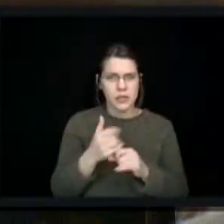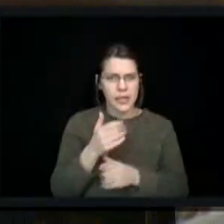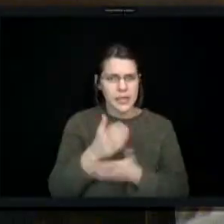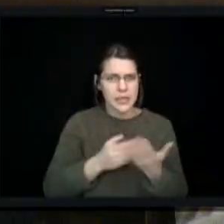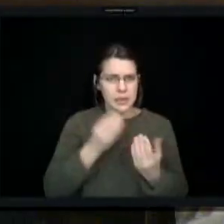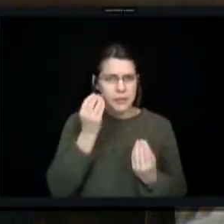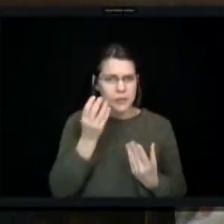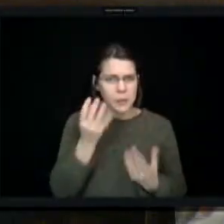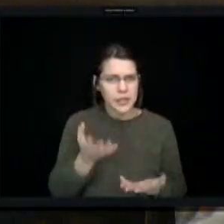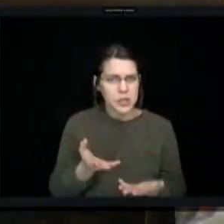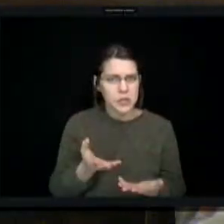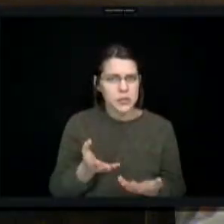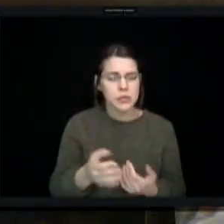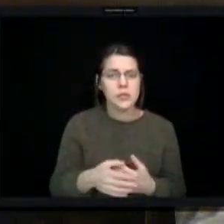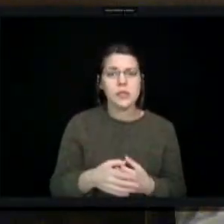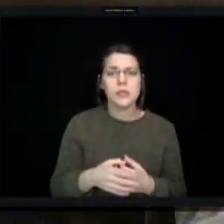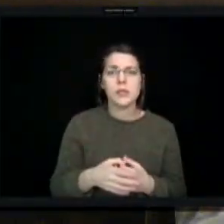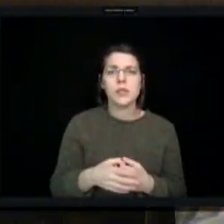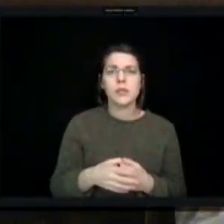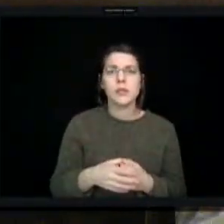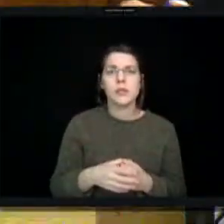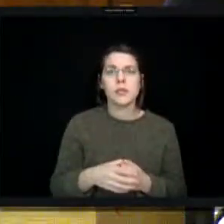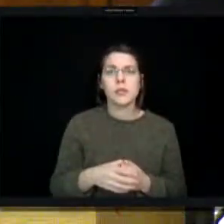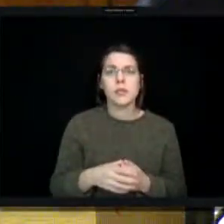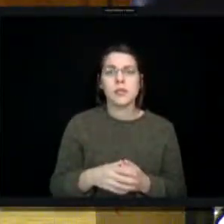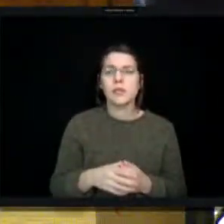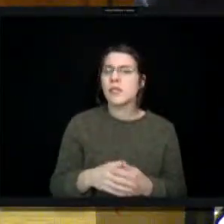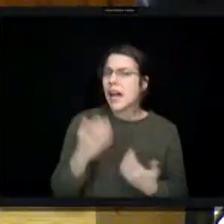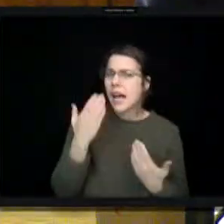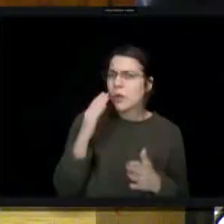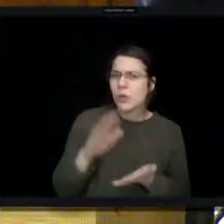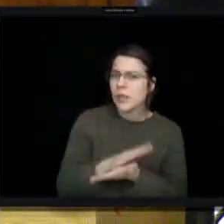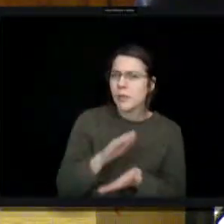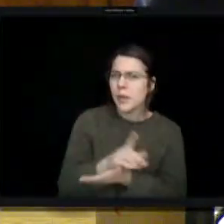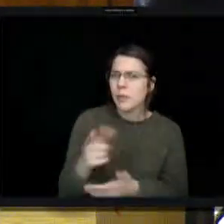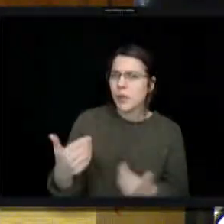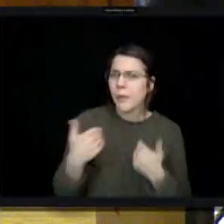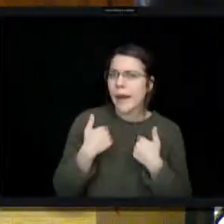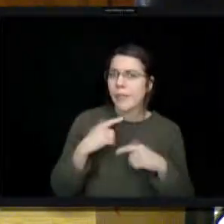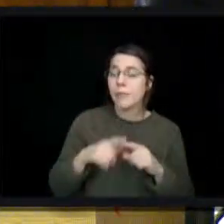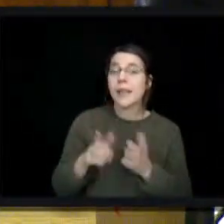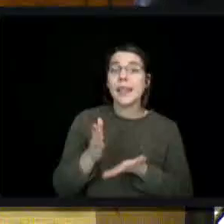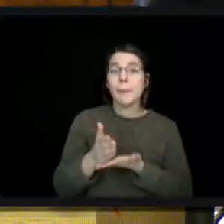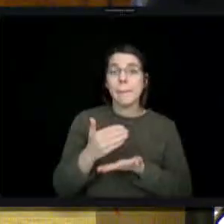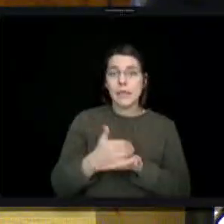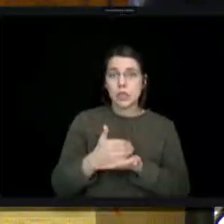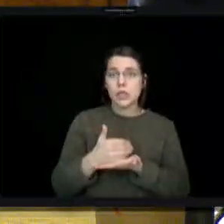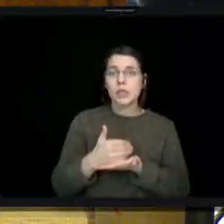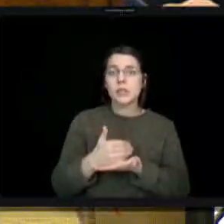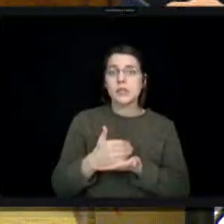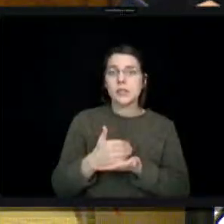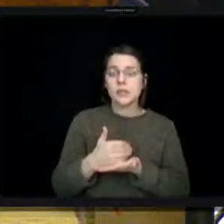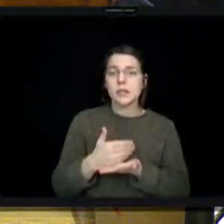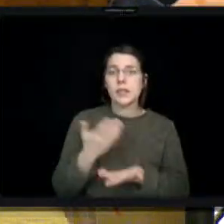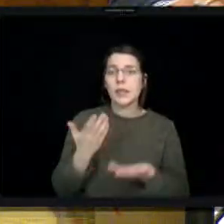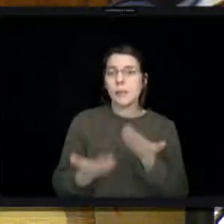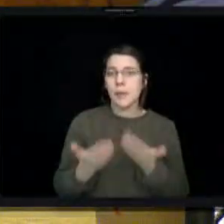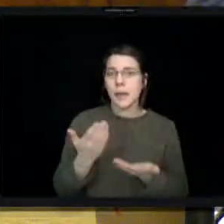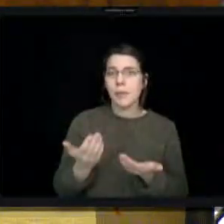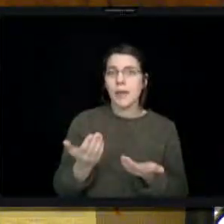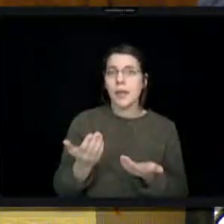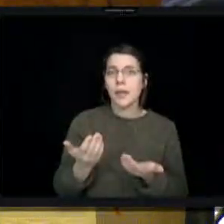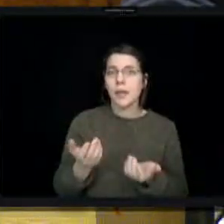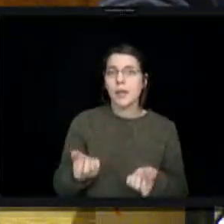There may be, I don't know what the sheet that you have, but based on the budget, What's yeah. that? Oh, there may be multiple of one